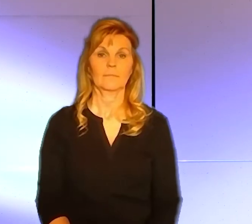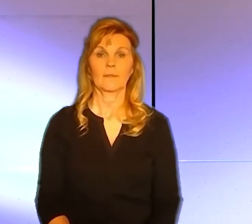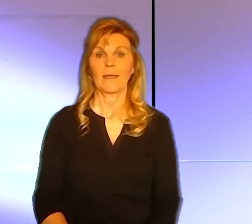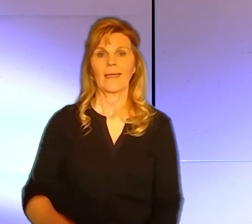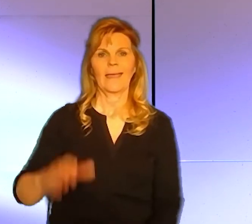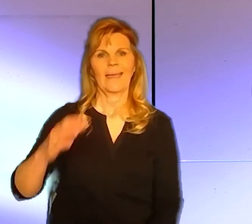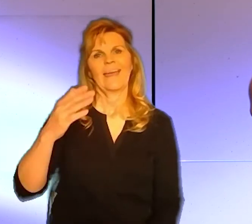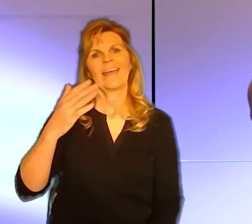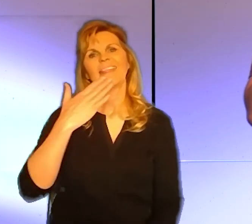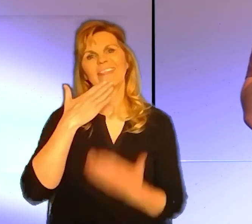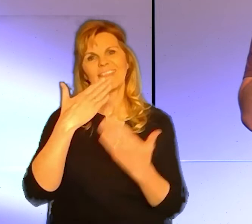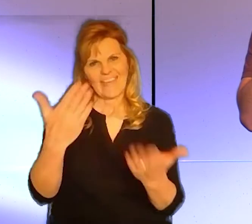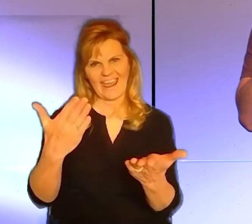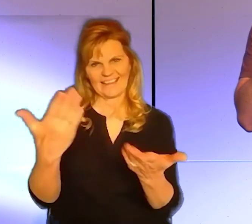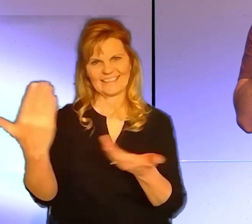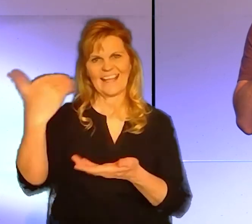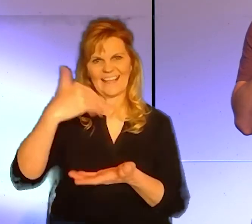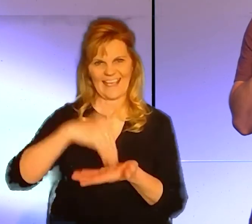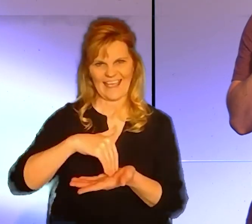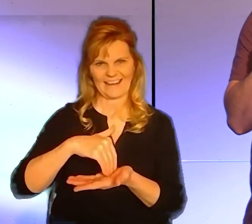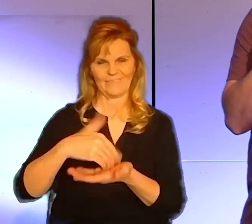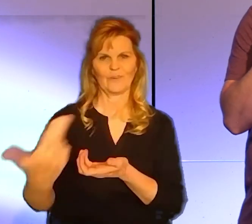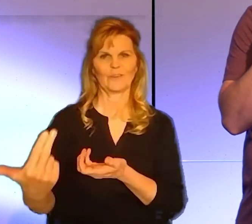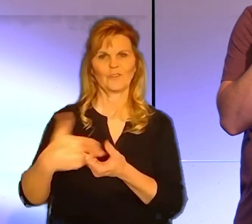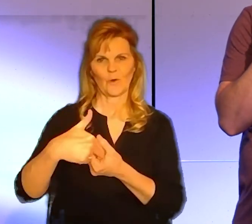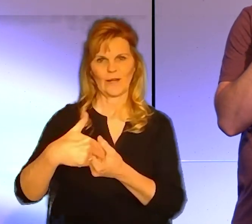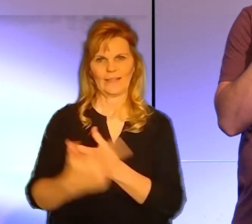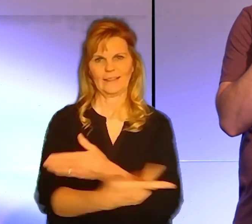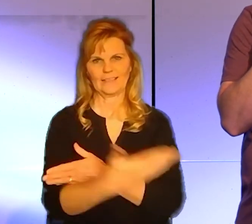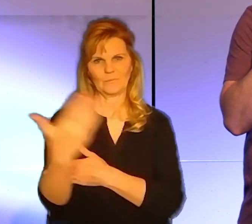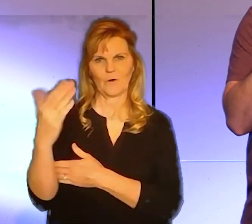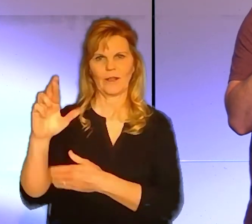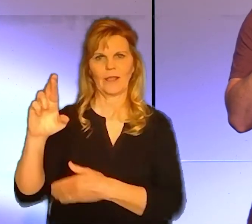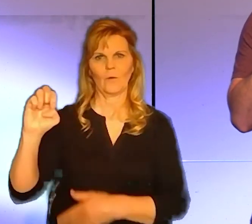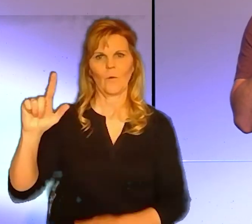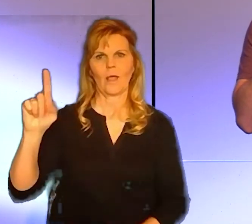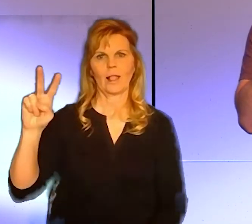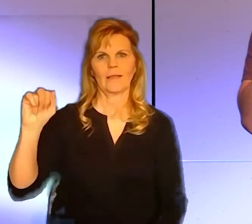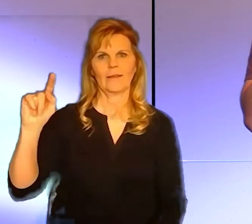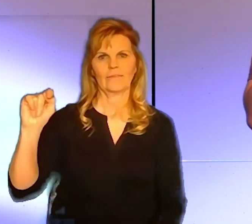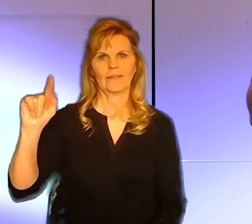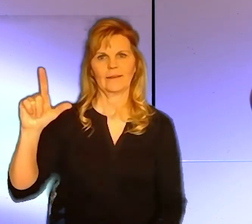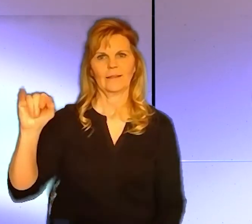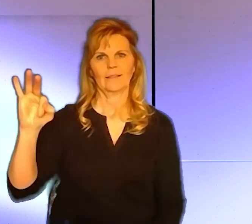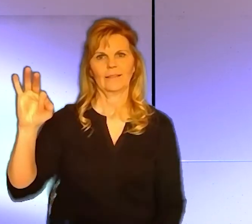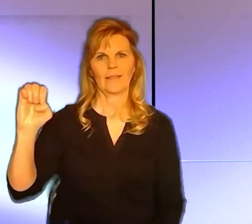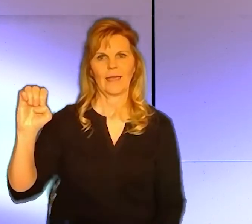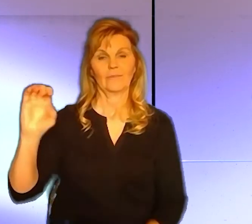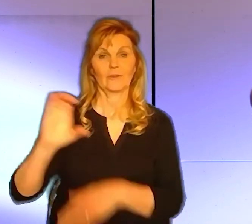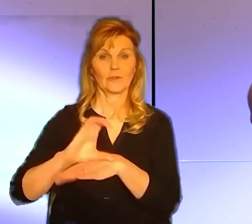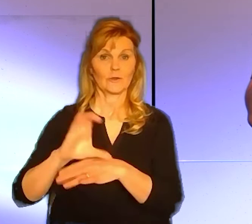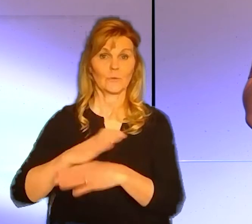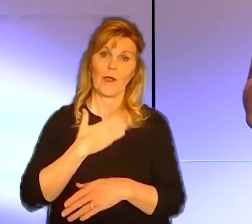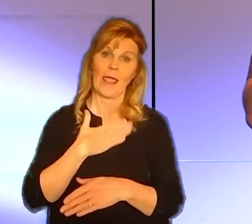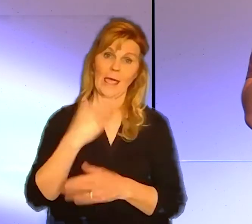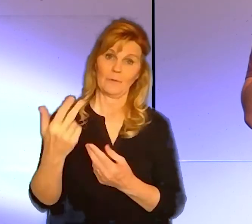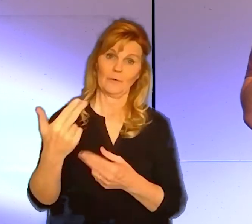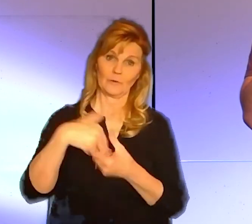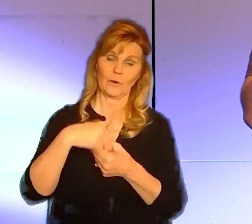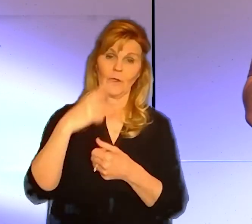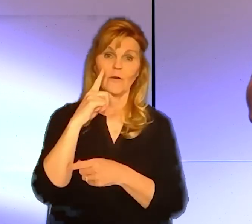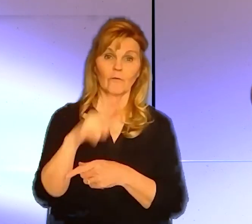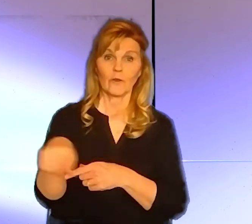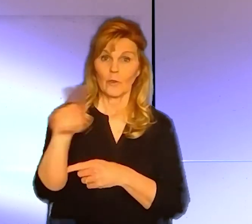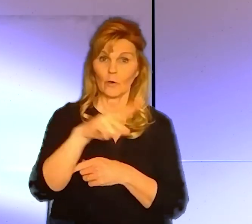Hey everyone, thanks again for joining us at Relevant Life Church this morning. So glad that you're here, and just want to say for those of